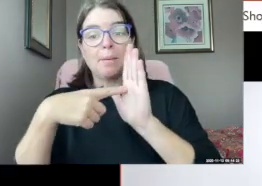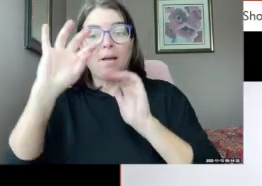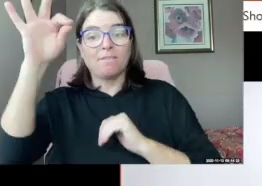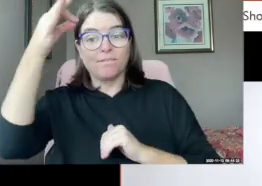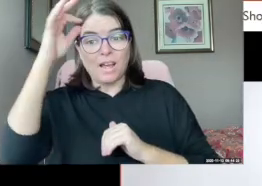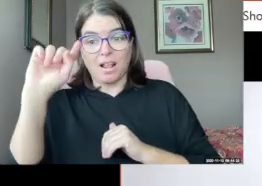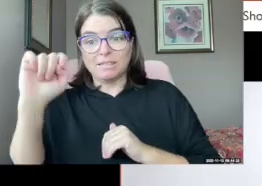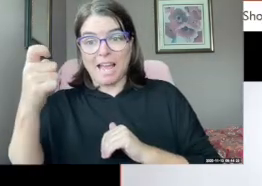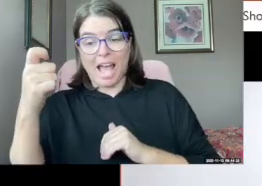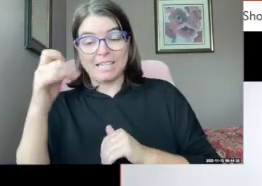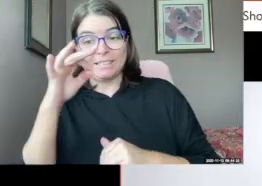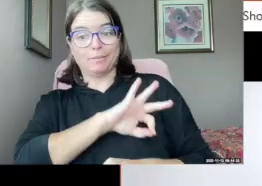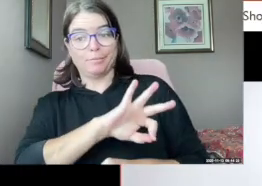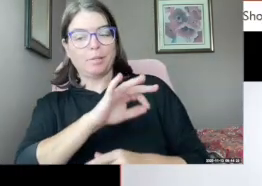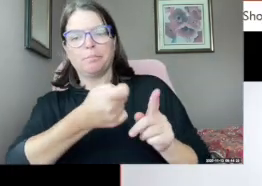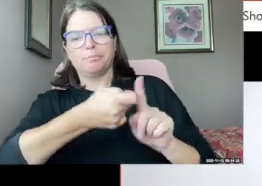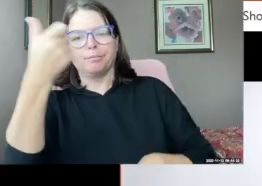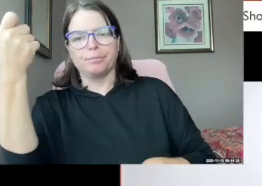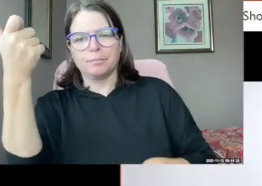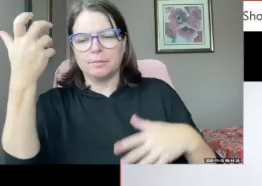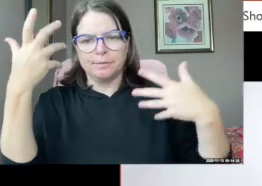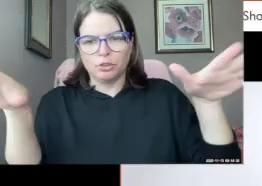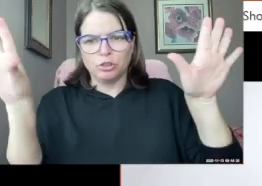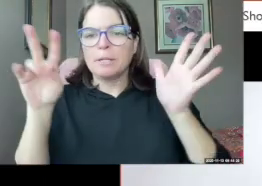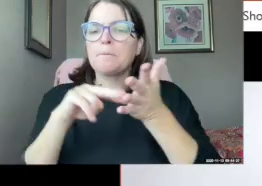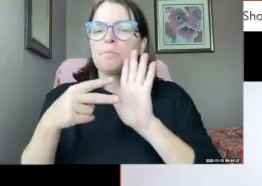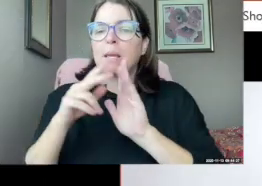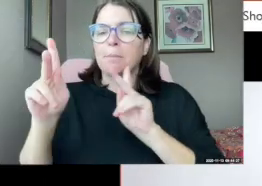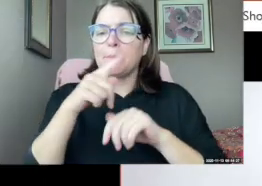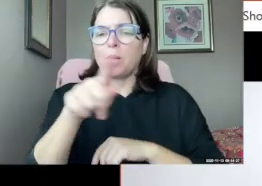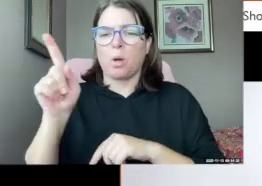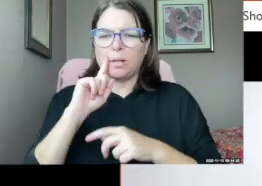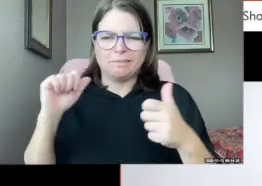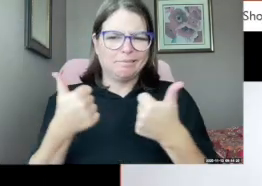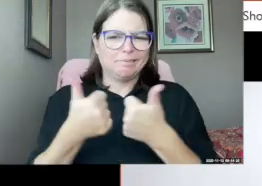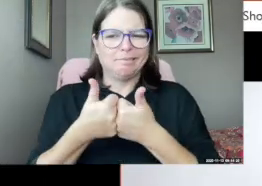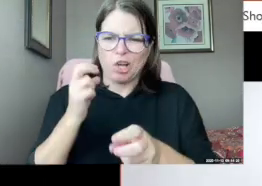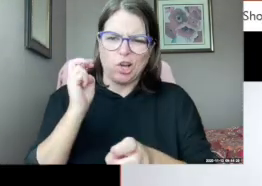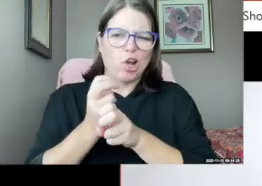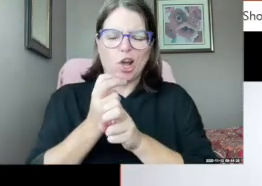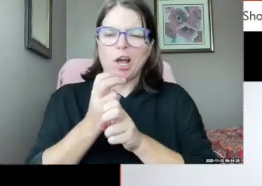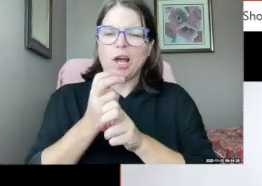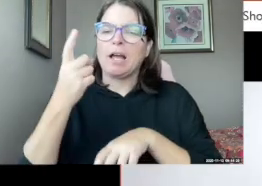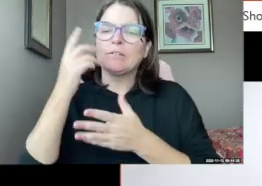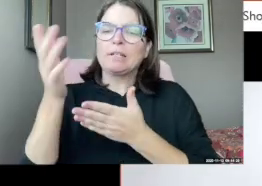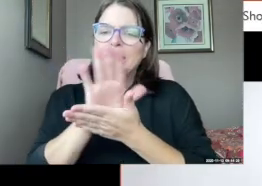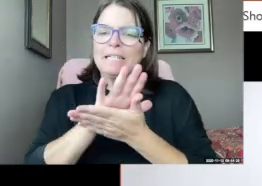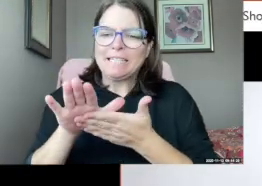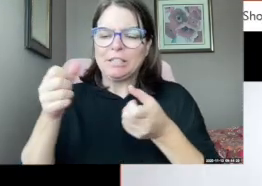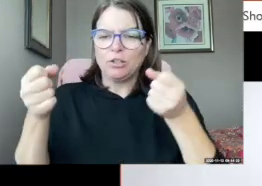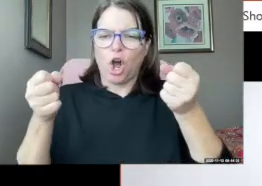credits for zero emission vehicles, which will make it more difficult for people to afford clean cars and will slow down our